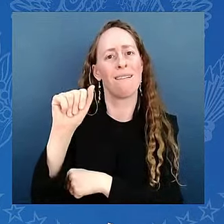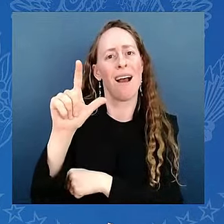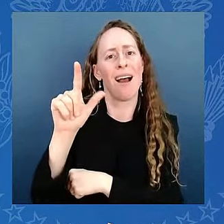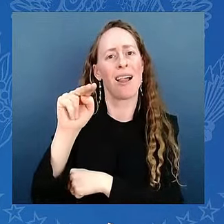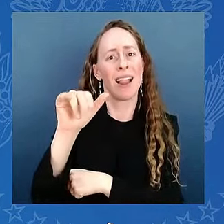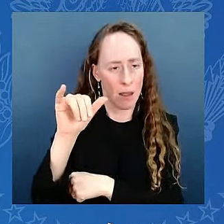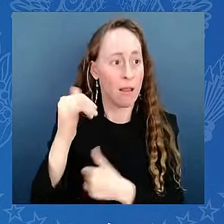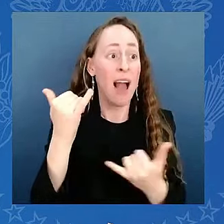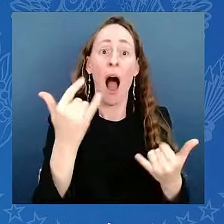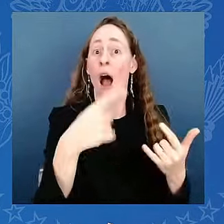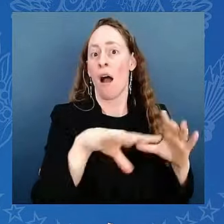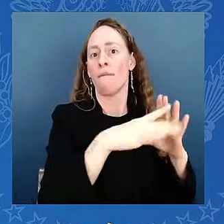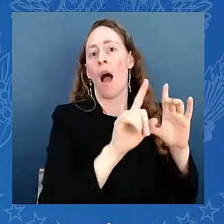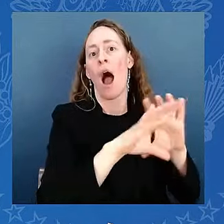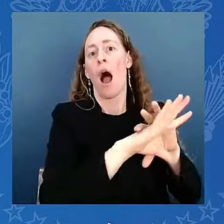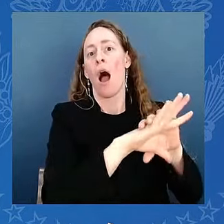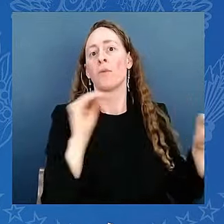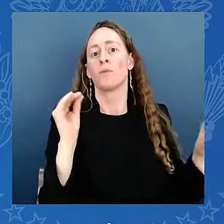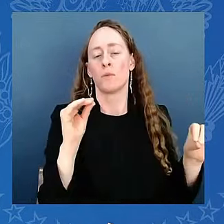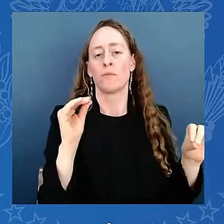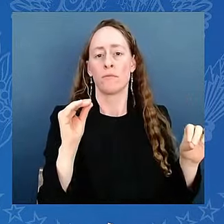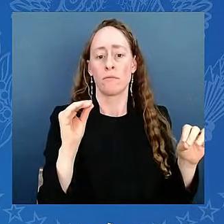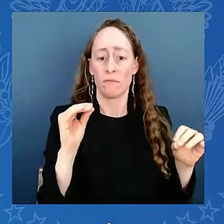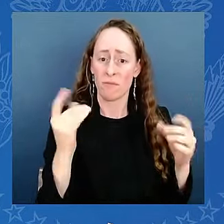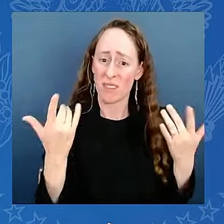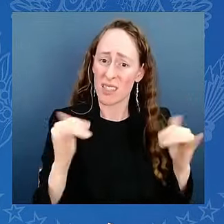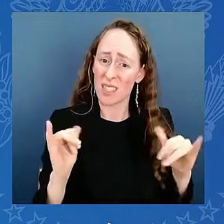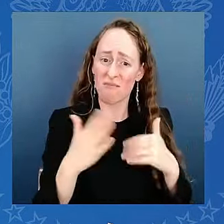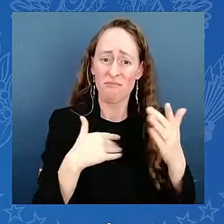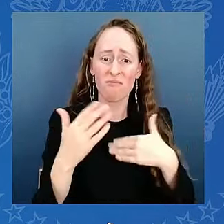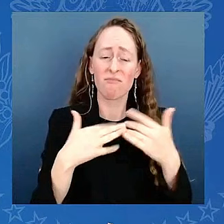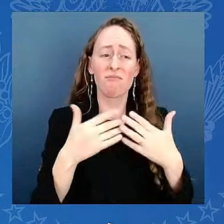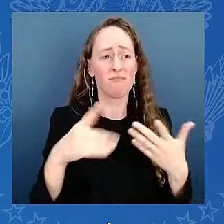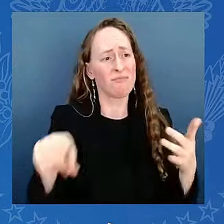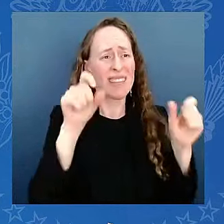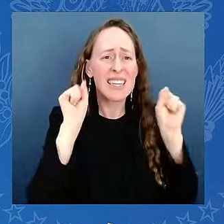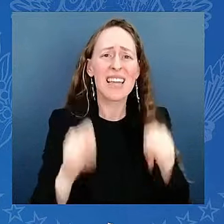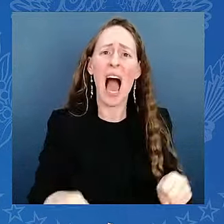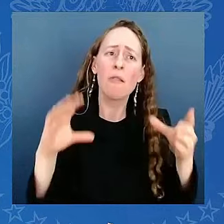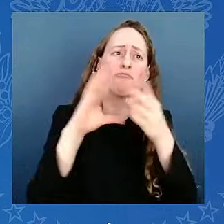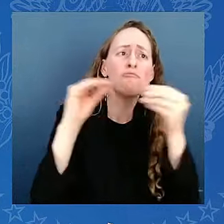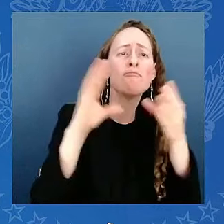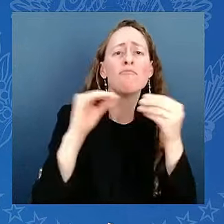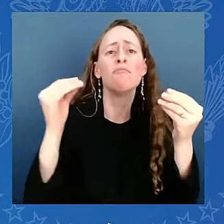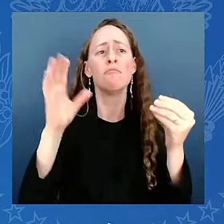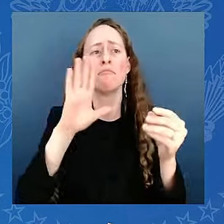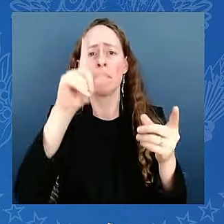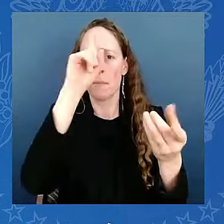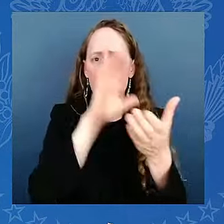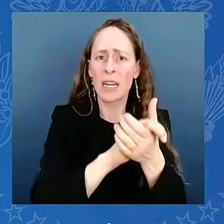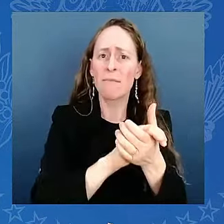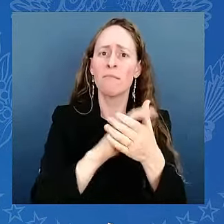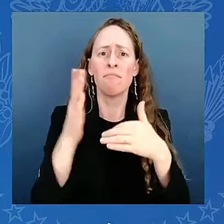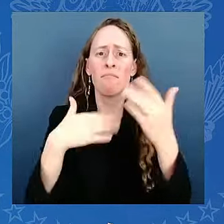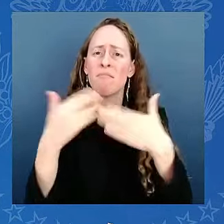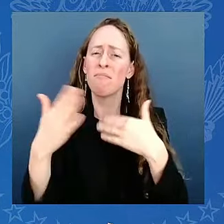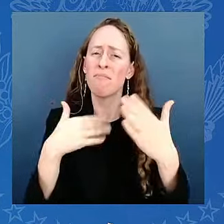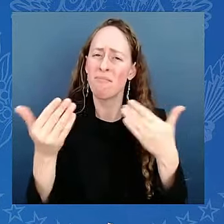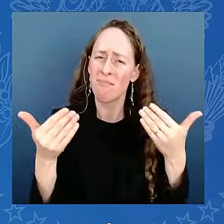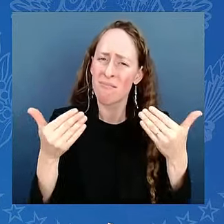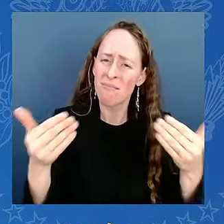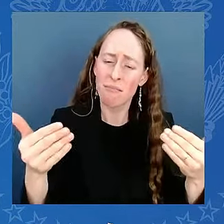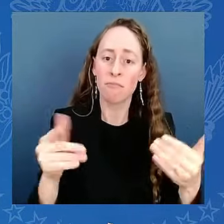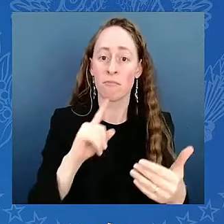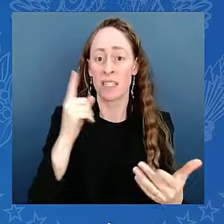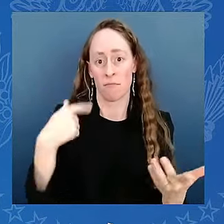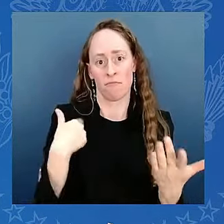choose. This deal would not have been made possible without our allies. Germany, Poland, Slovenia, Norway, and Turkey, they all stepped